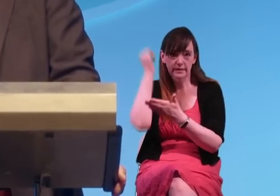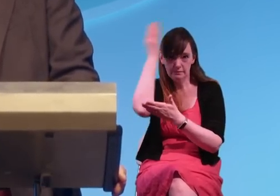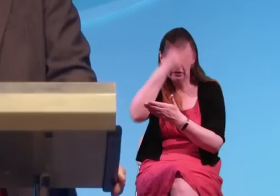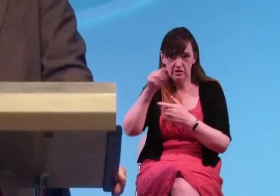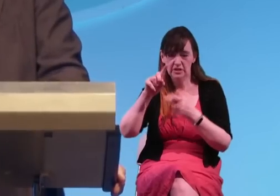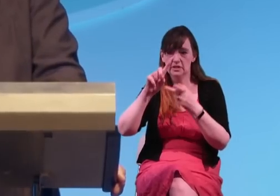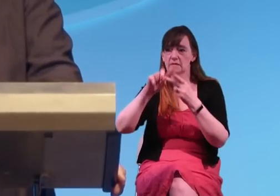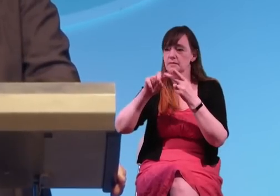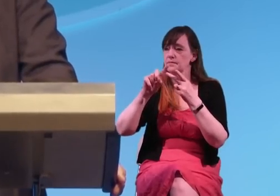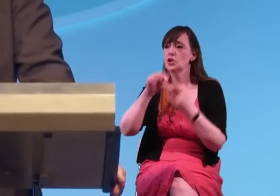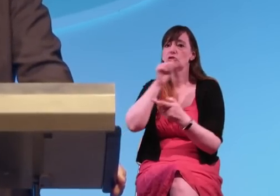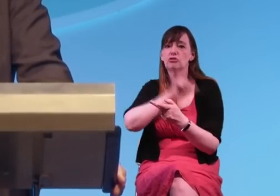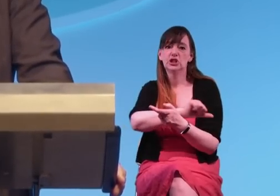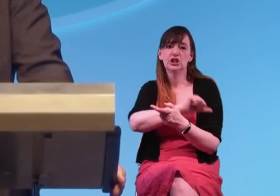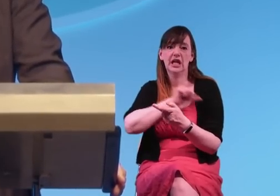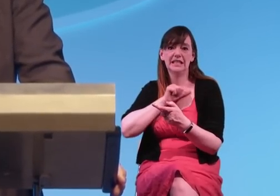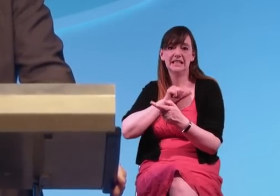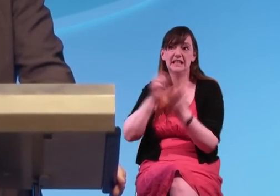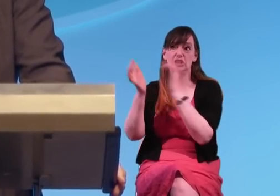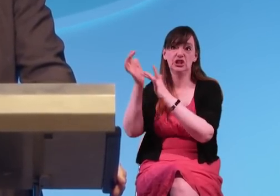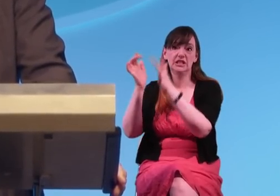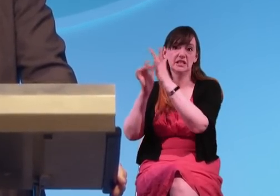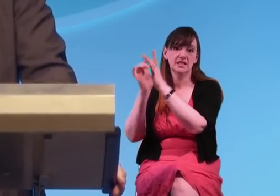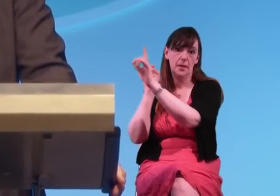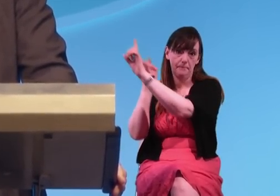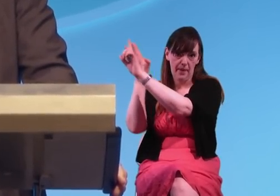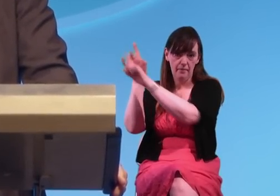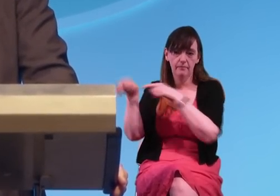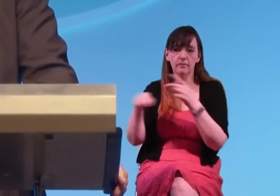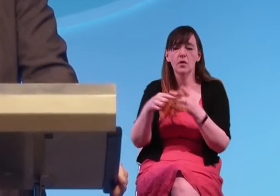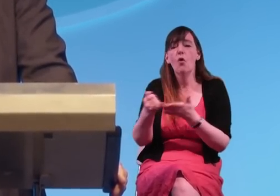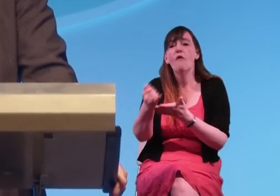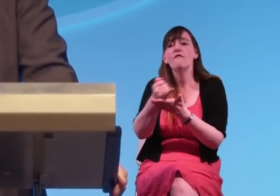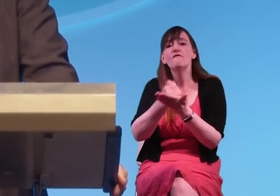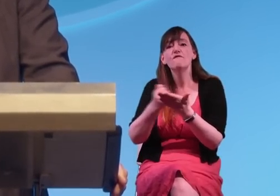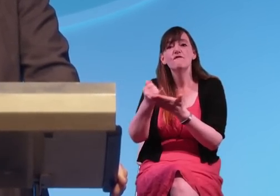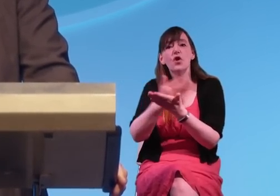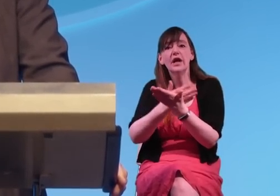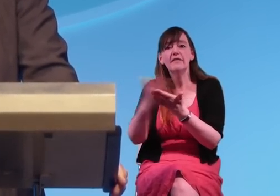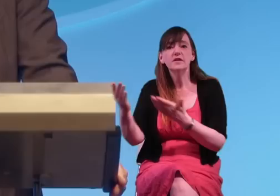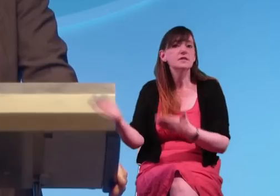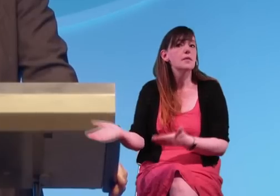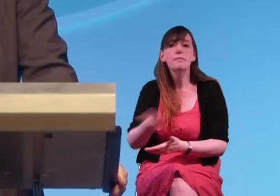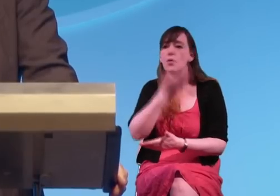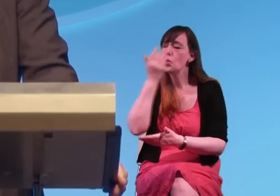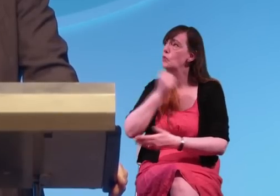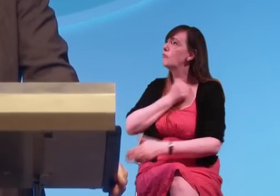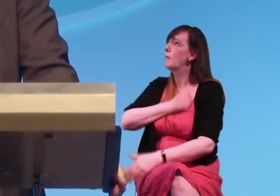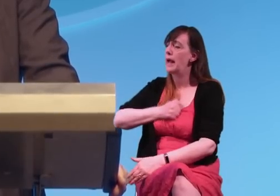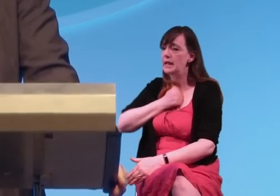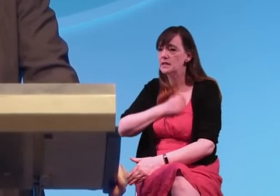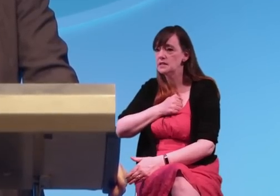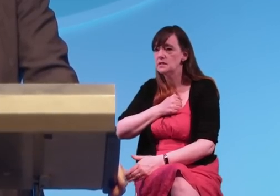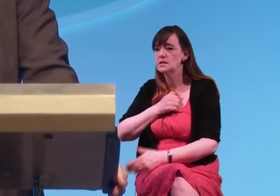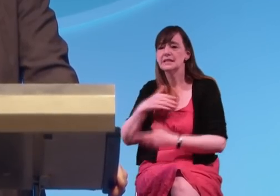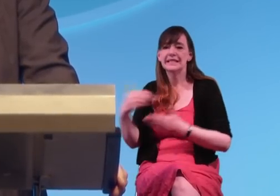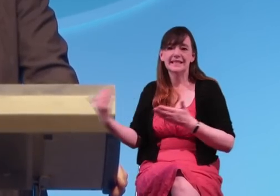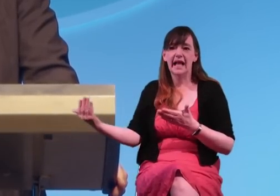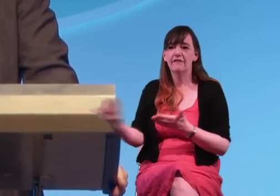Christianity without Christ, forgiveness without repentance, salvation without